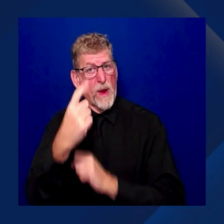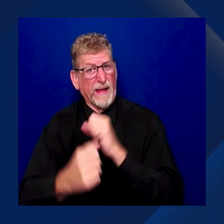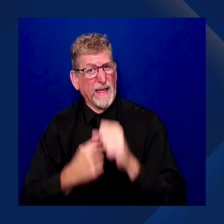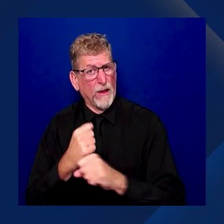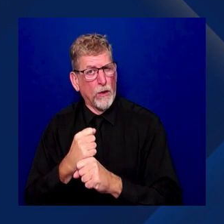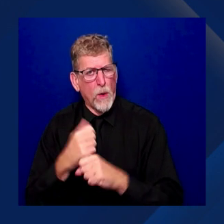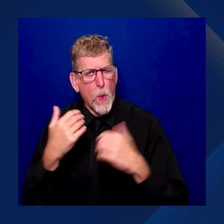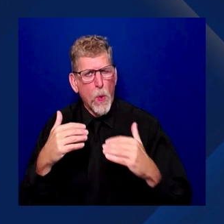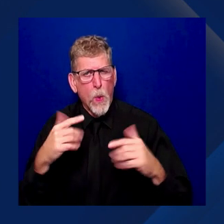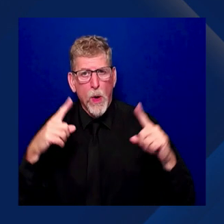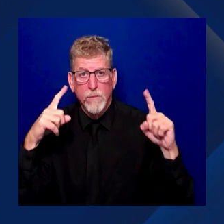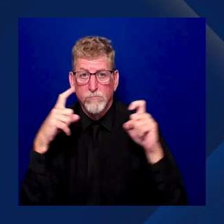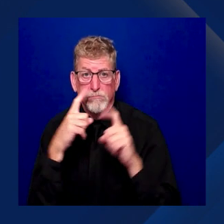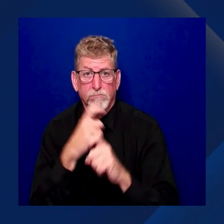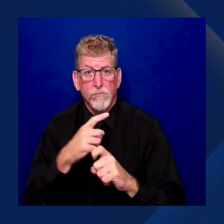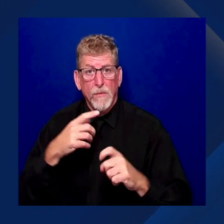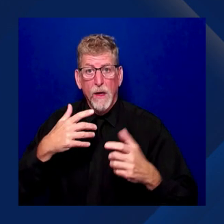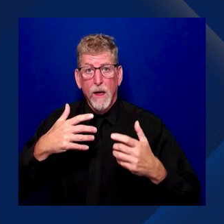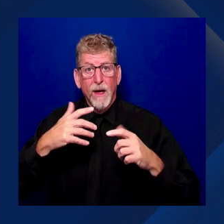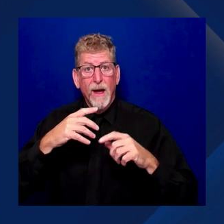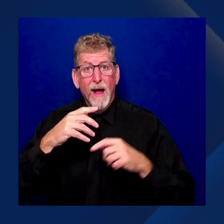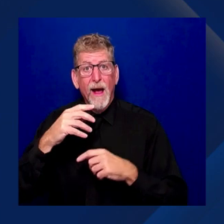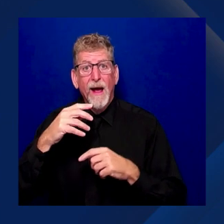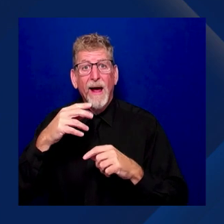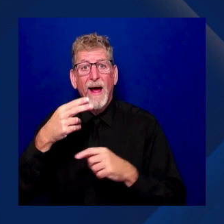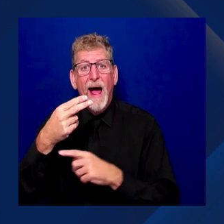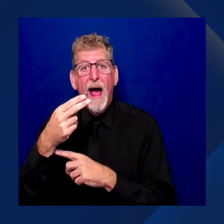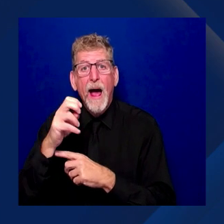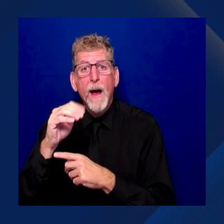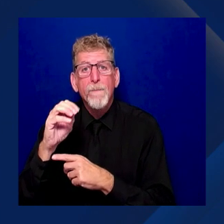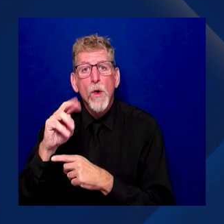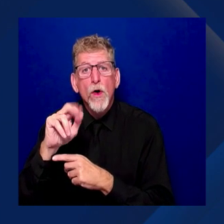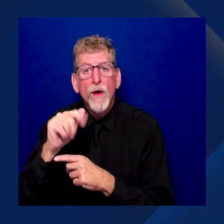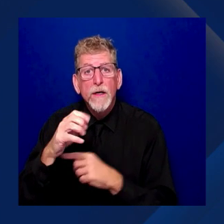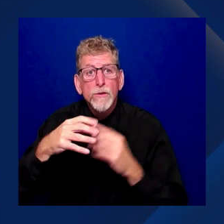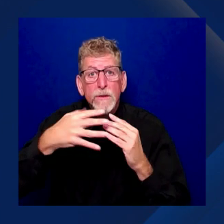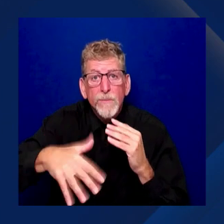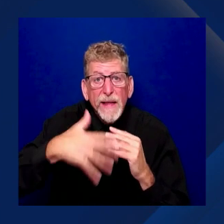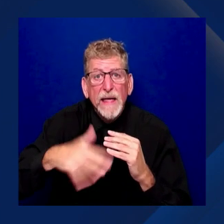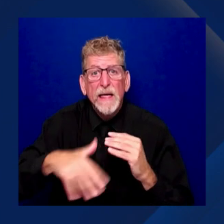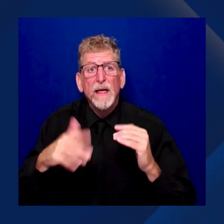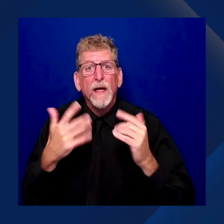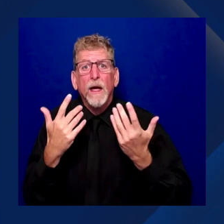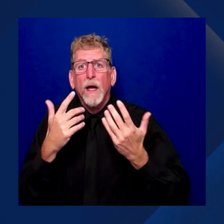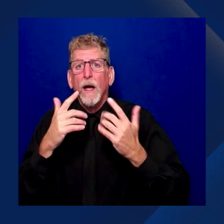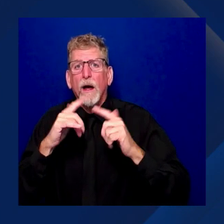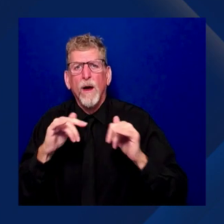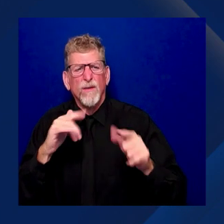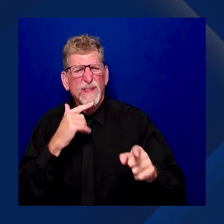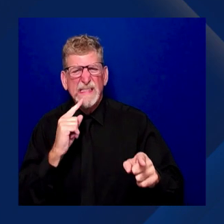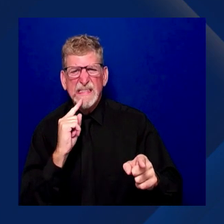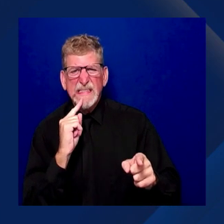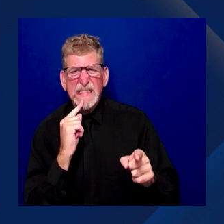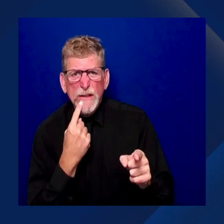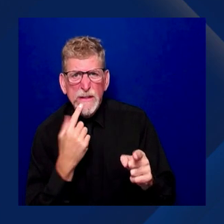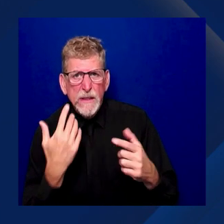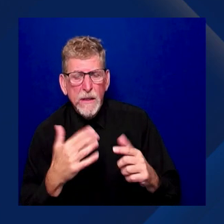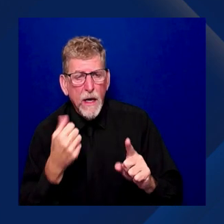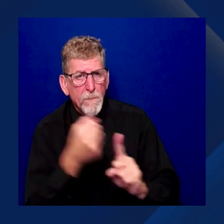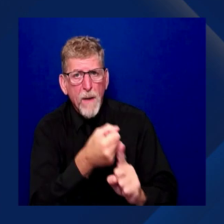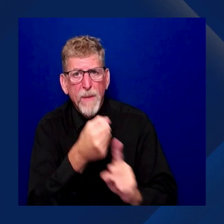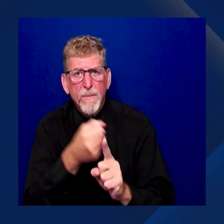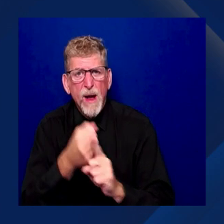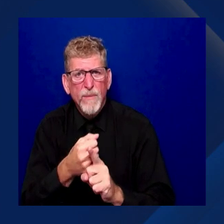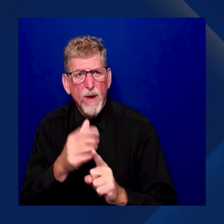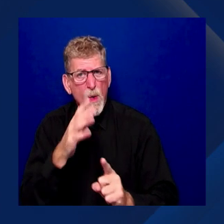Black women. Now women will know that they can go to see their doctor if something doesn't feel quite right, even if